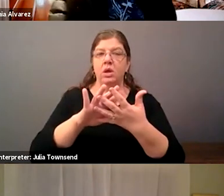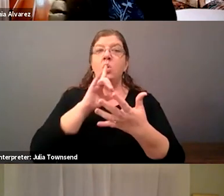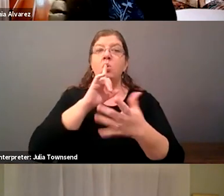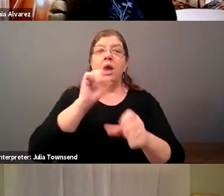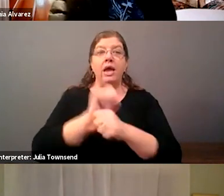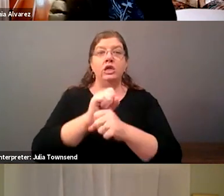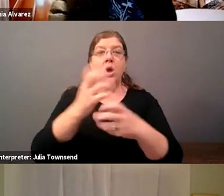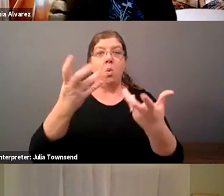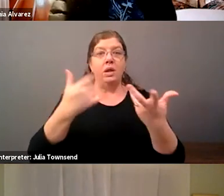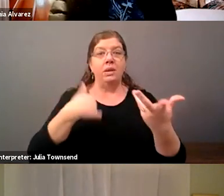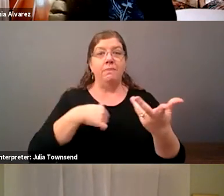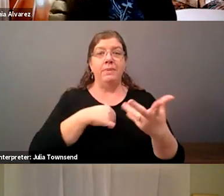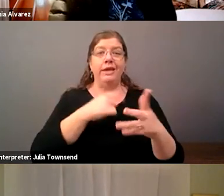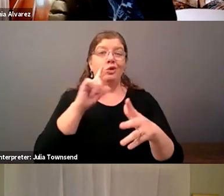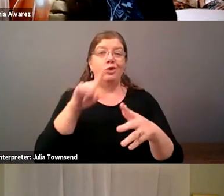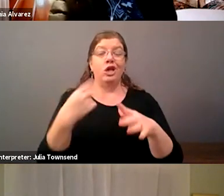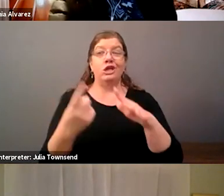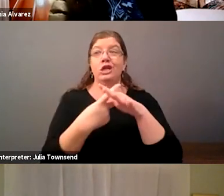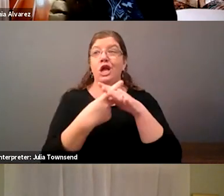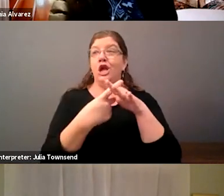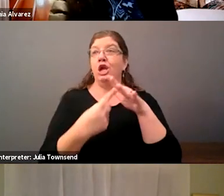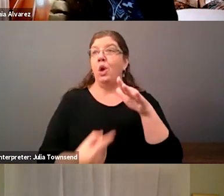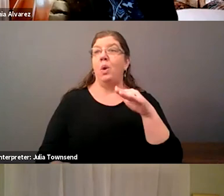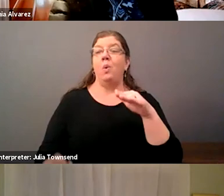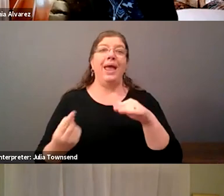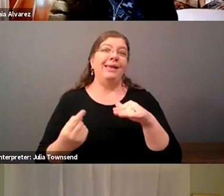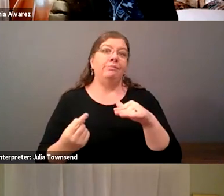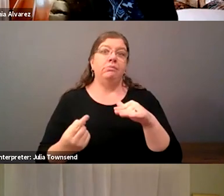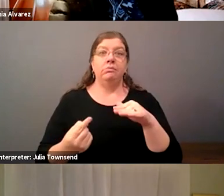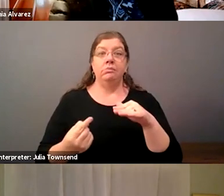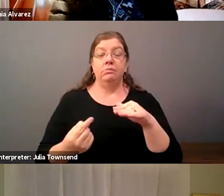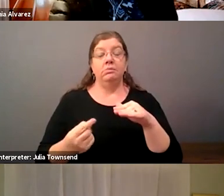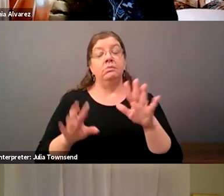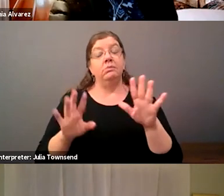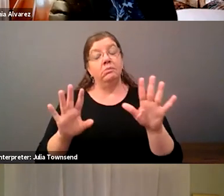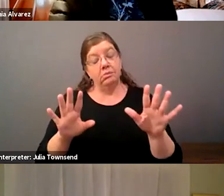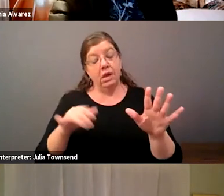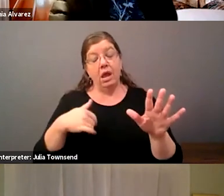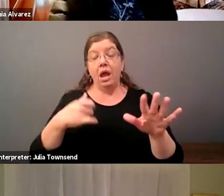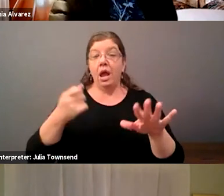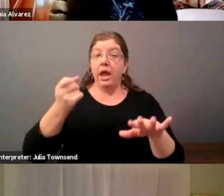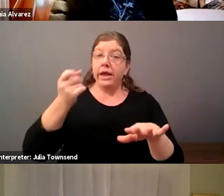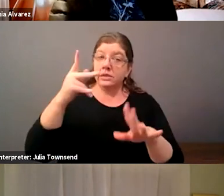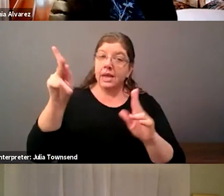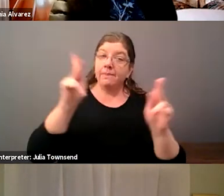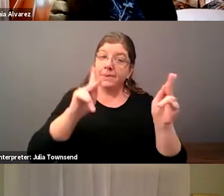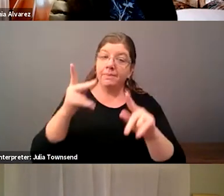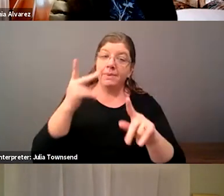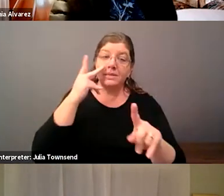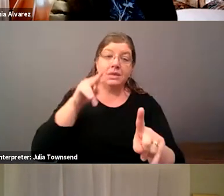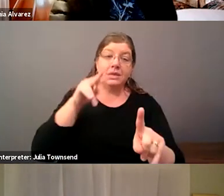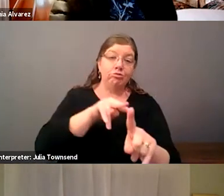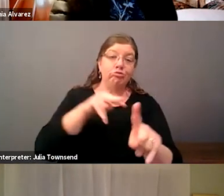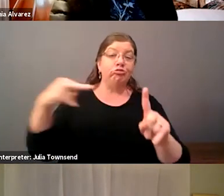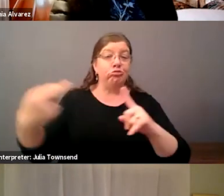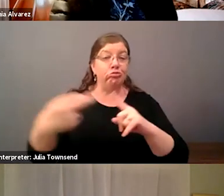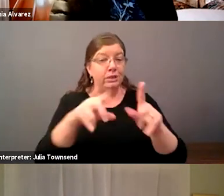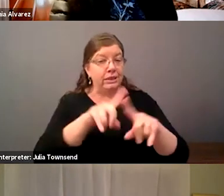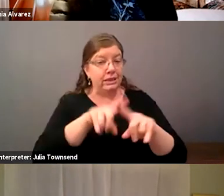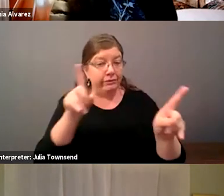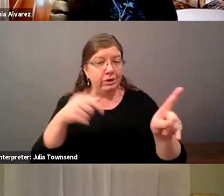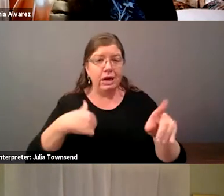me to just go away and certainly i understand people see things through different lenses but